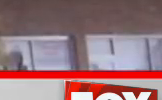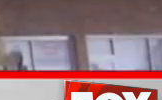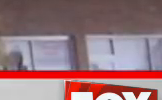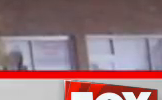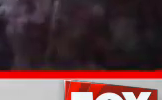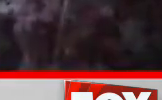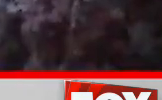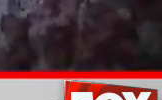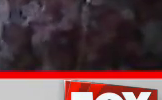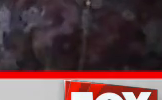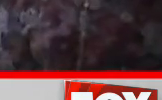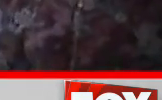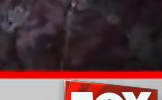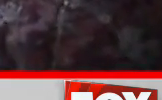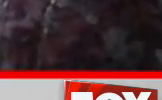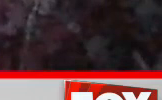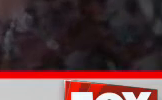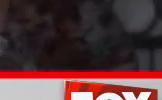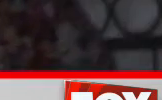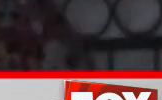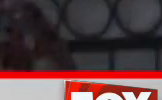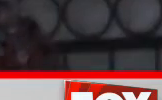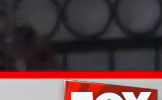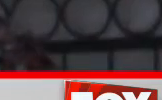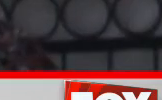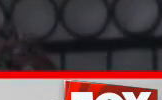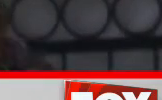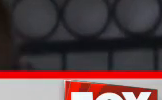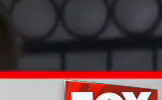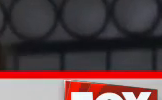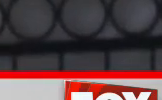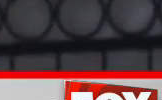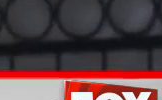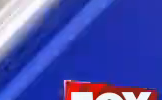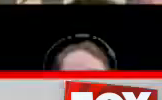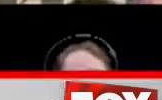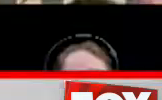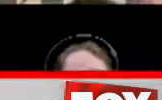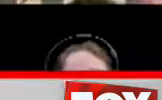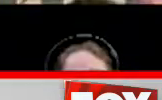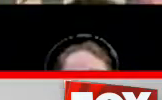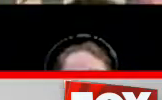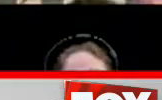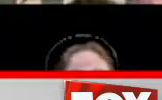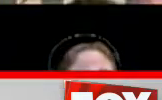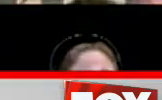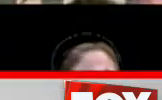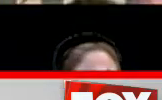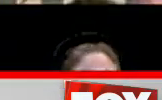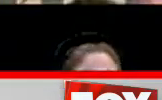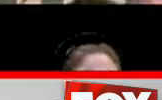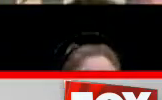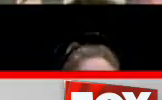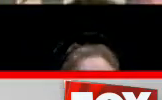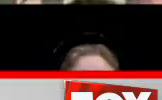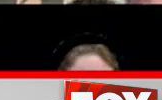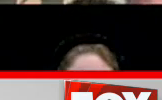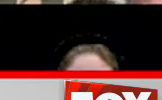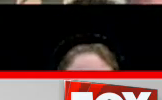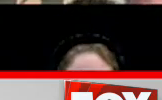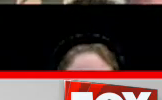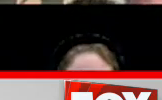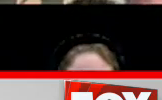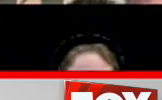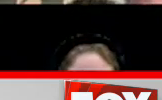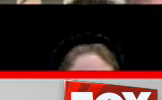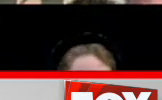county, with 7.5% of those tests coming back positive. Most important is to remember that